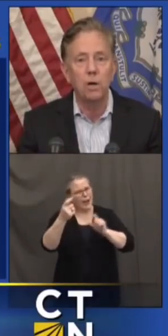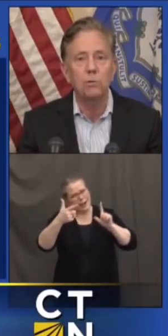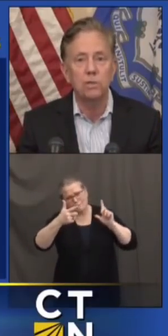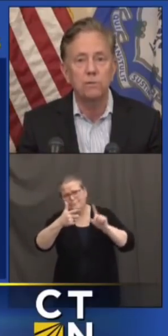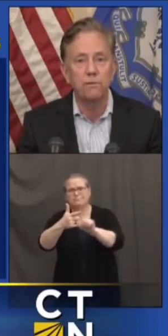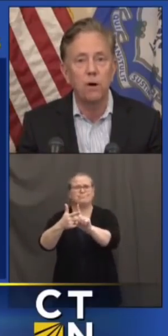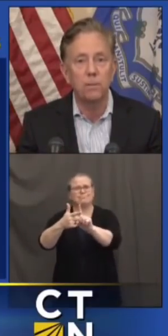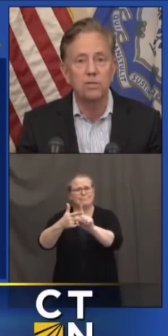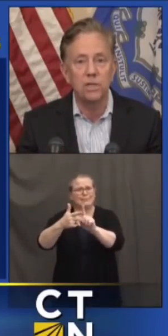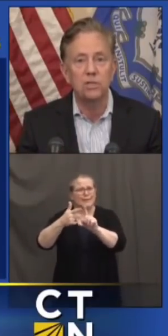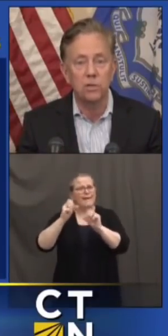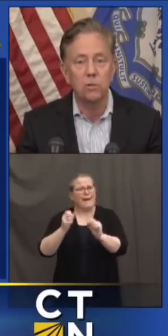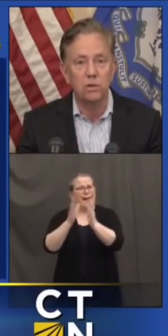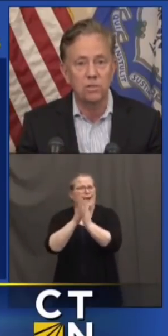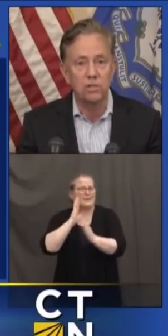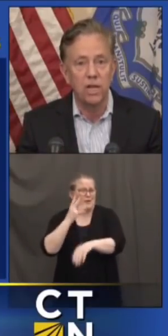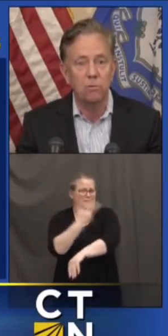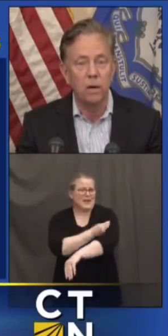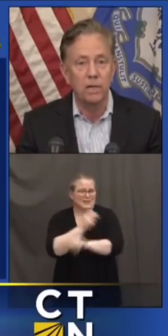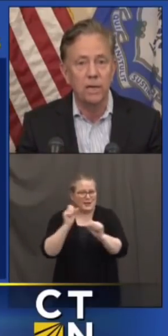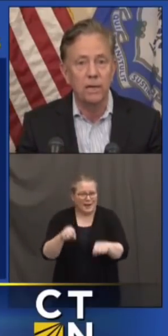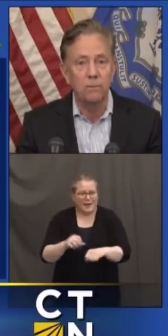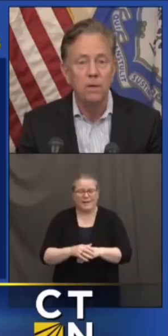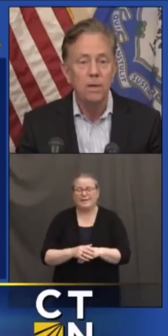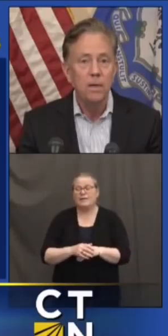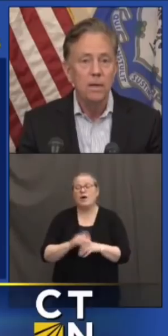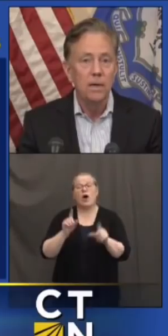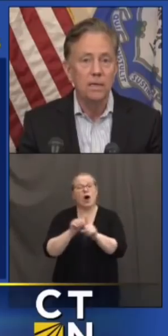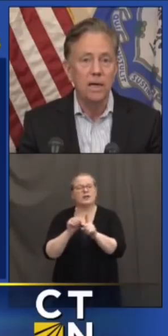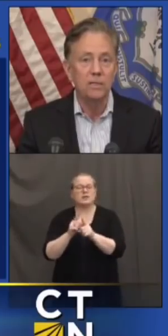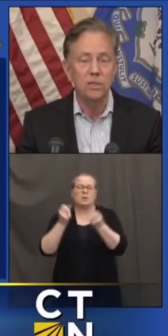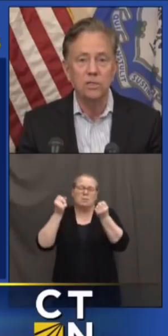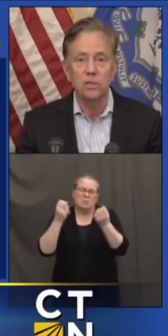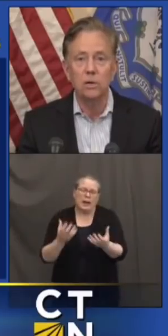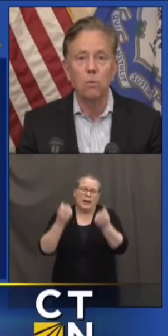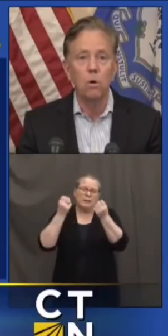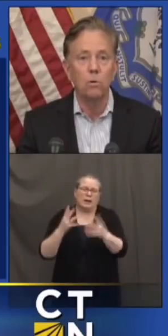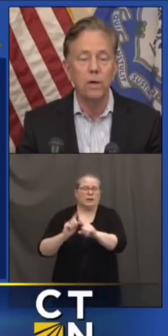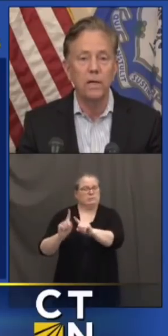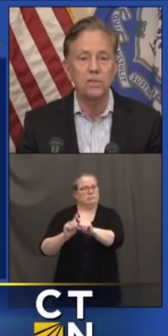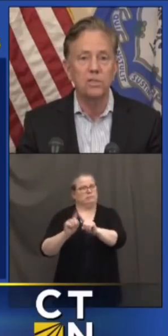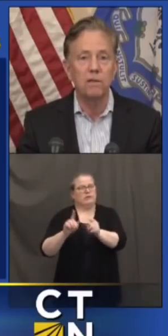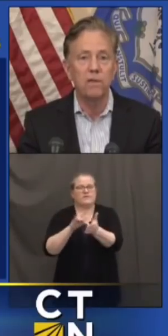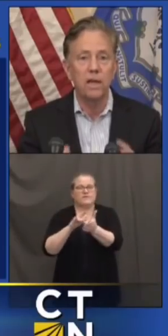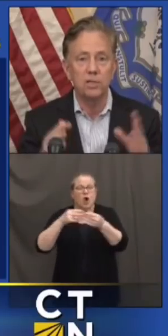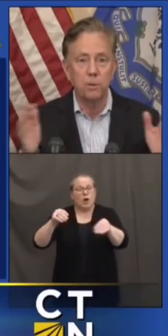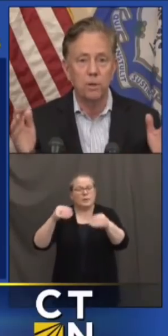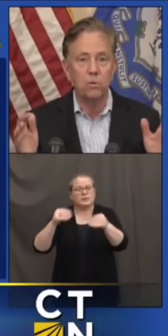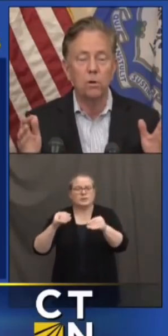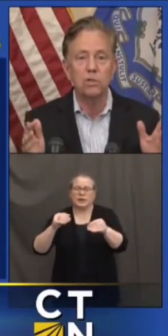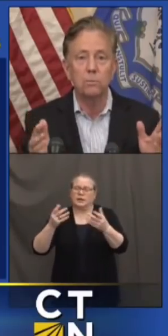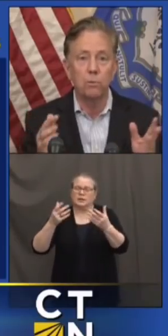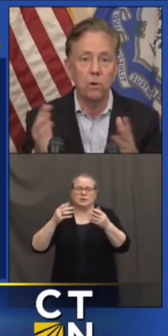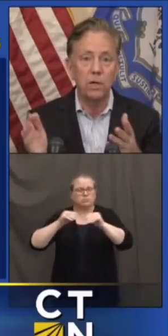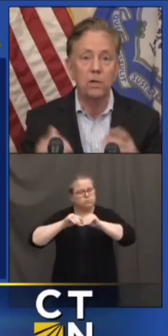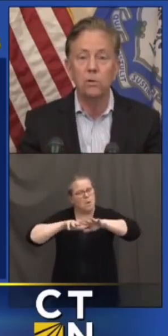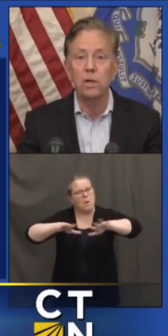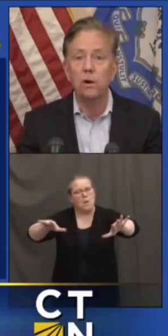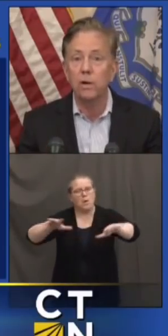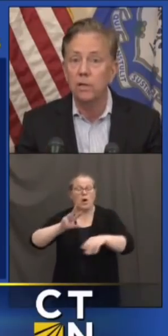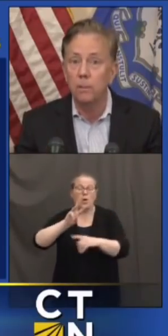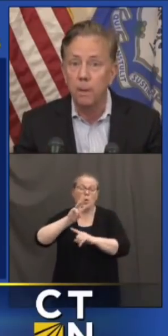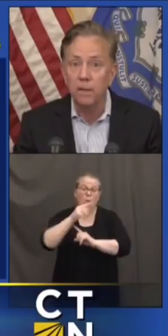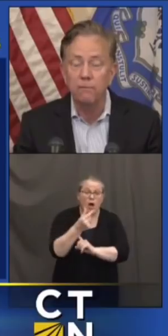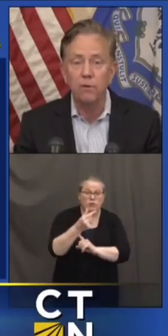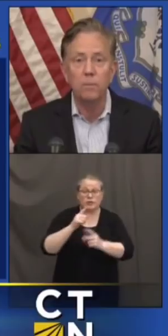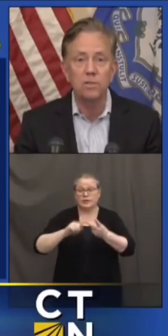to hundreds of pharmacies across the state right now. Not just Walgreens and CVS, but across the board, including